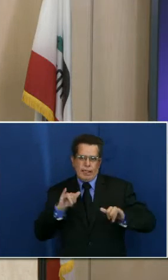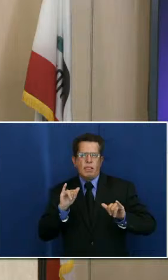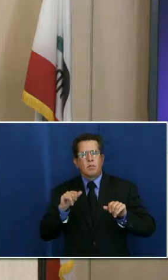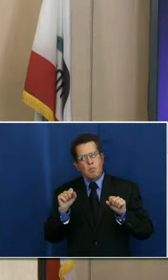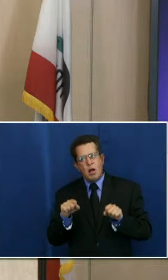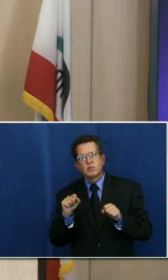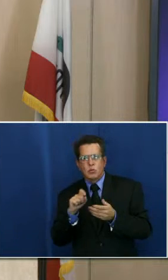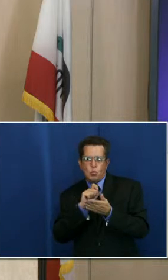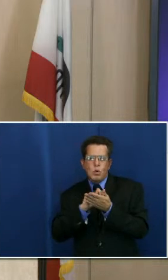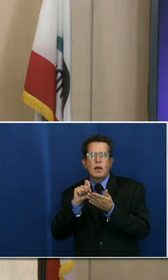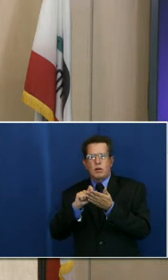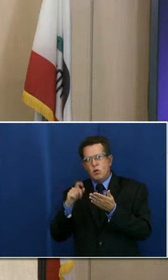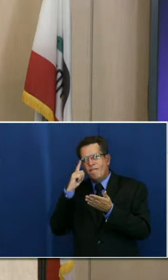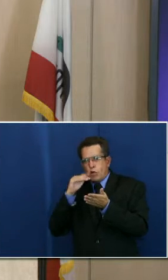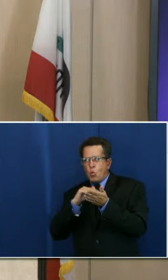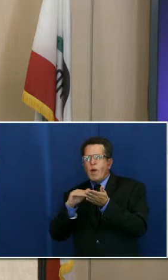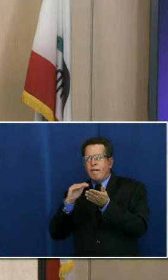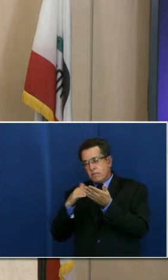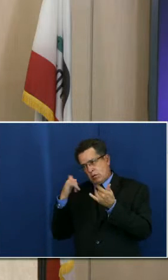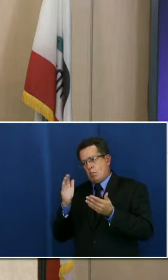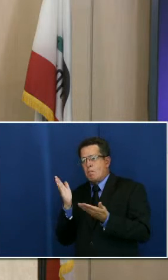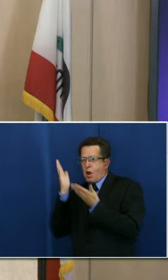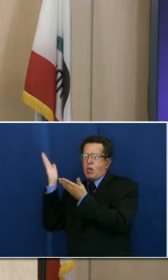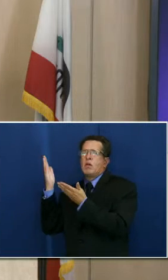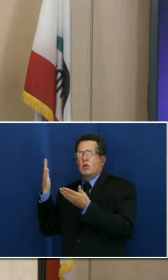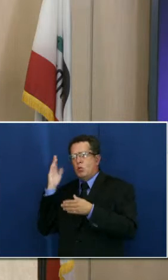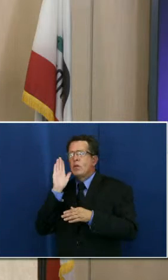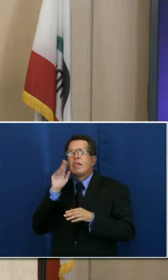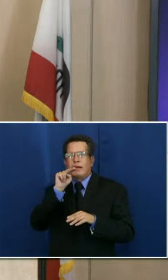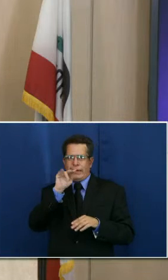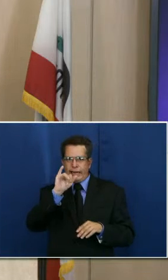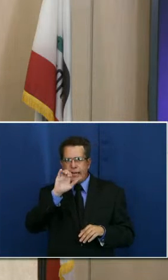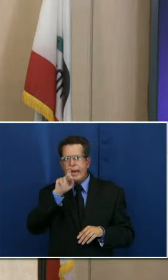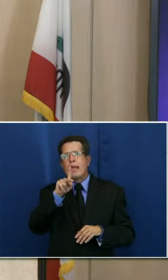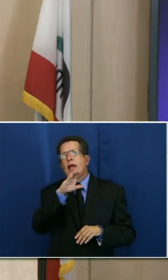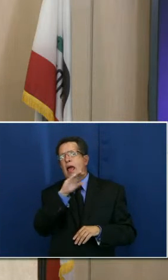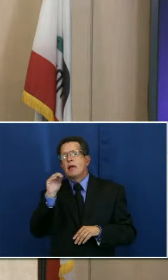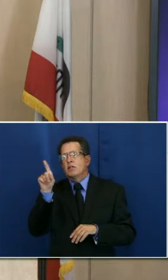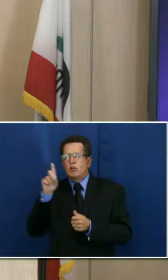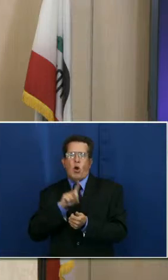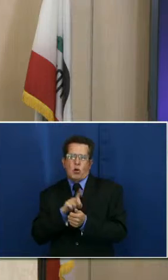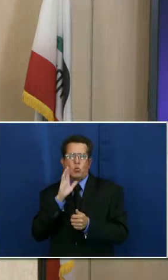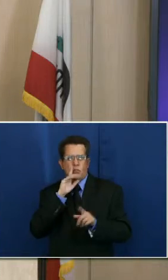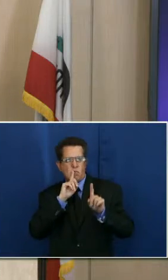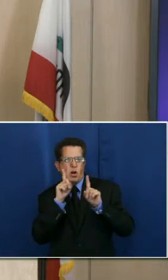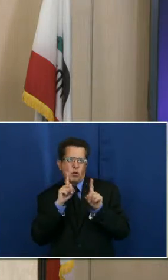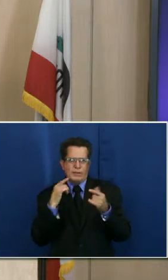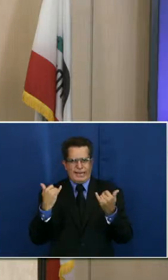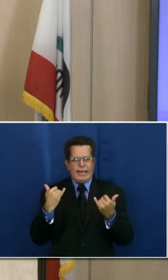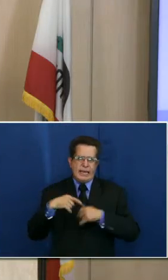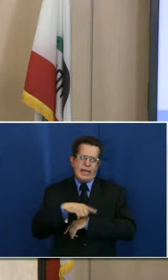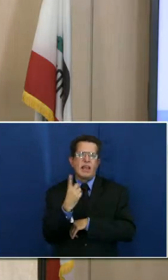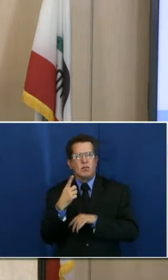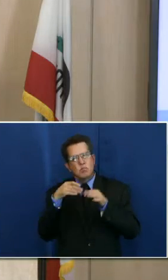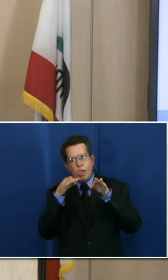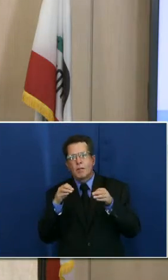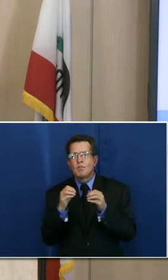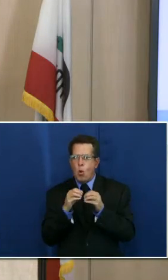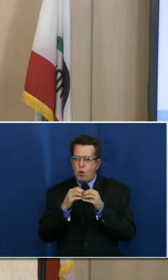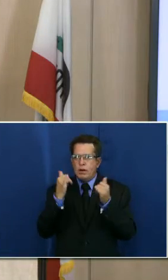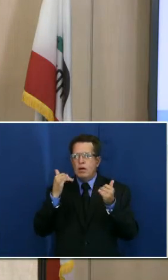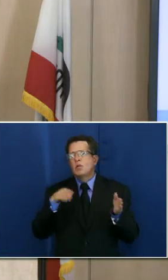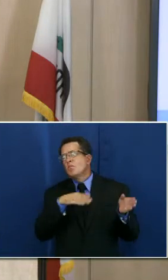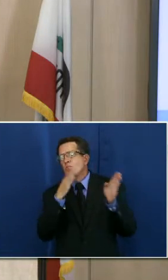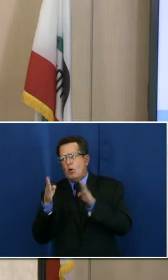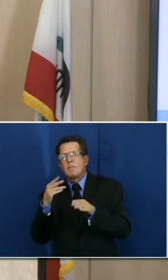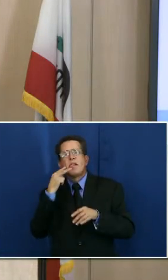hear more about that both from Nick and from Dr. Gothold, who are here today. Let's jump into our daily report. We're going to start with our medical